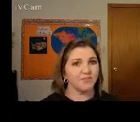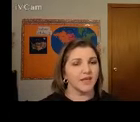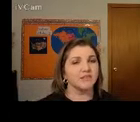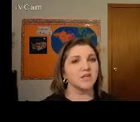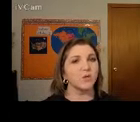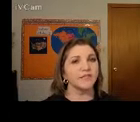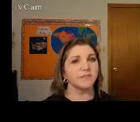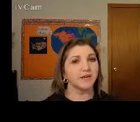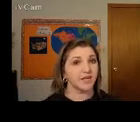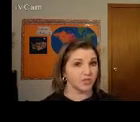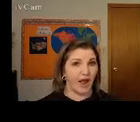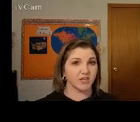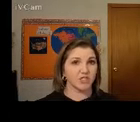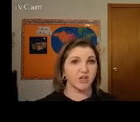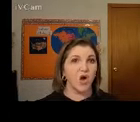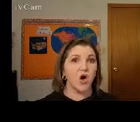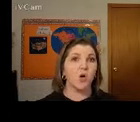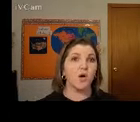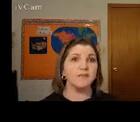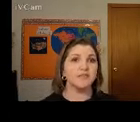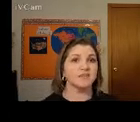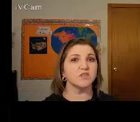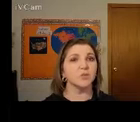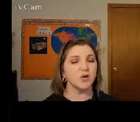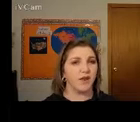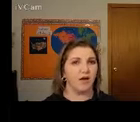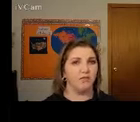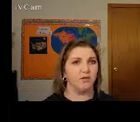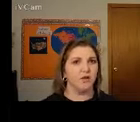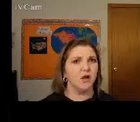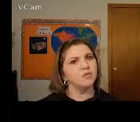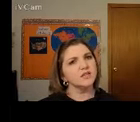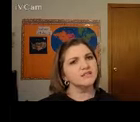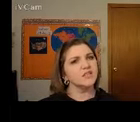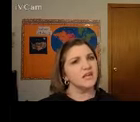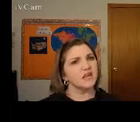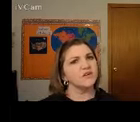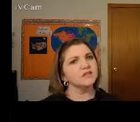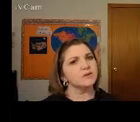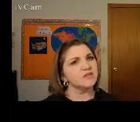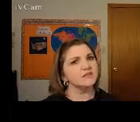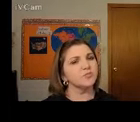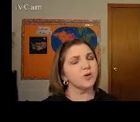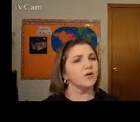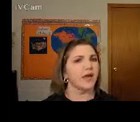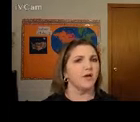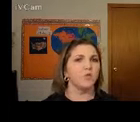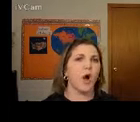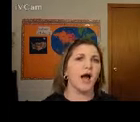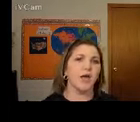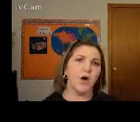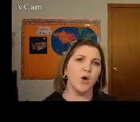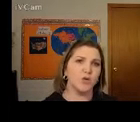game. Is it going to be a contraction or a possessive pronoun? Well, let's think. If it's a possessive